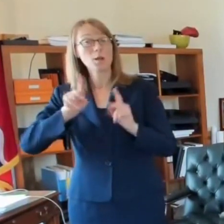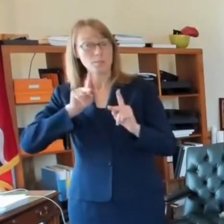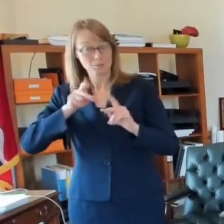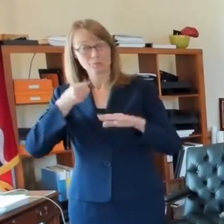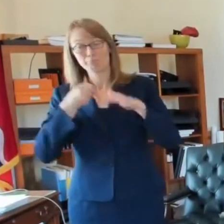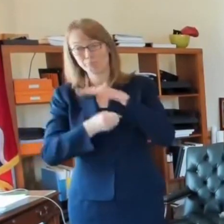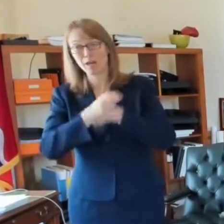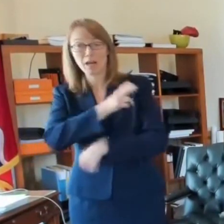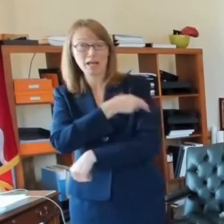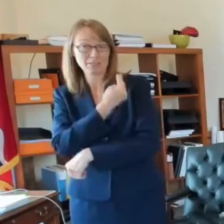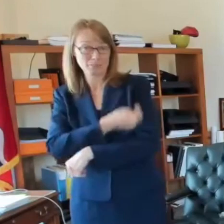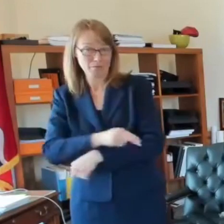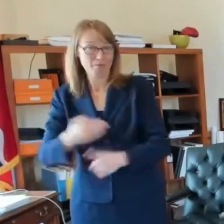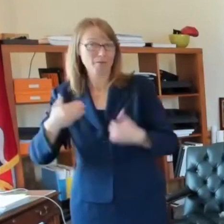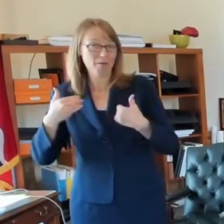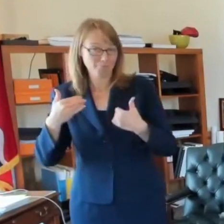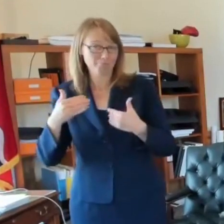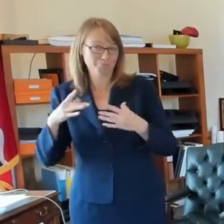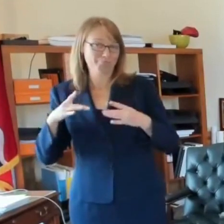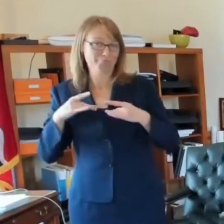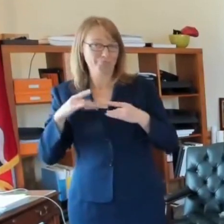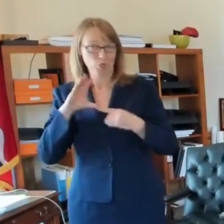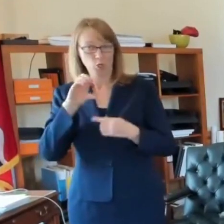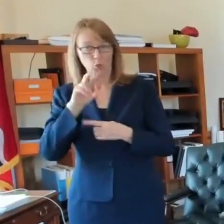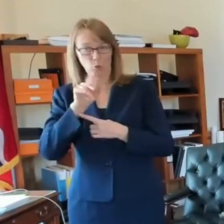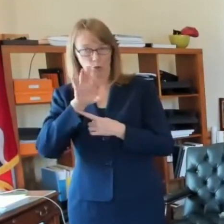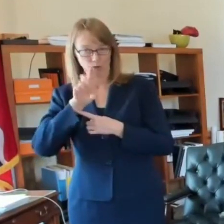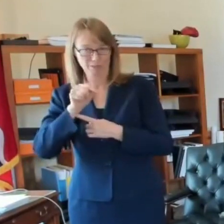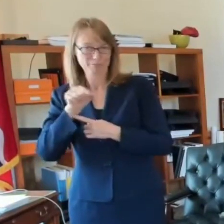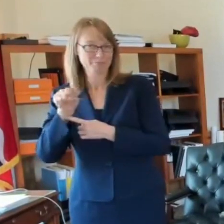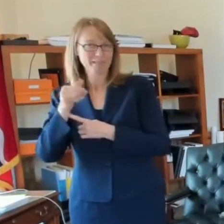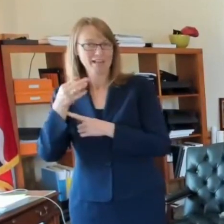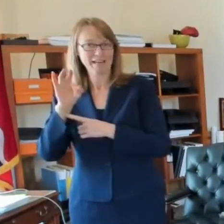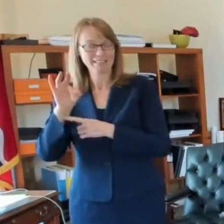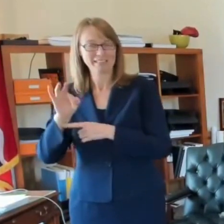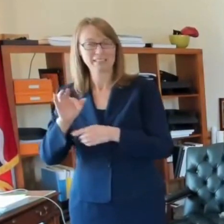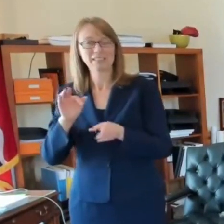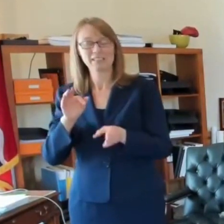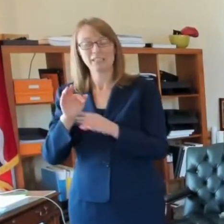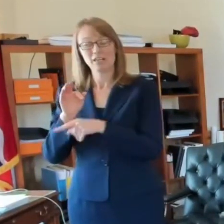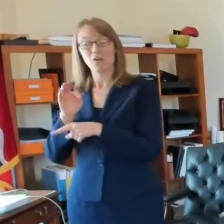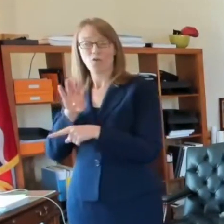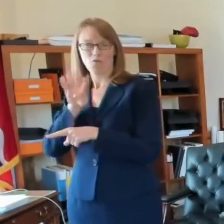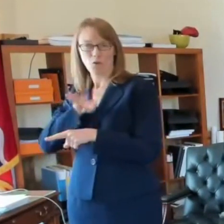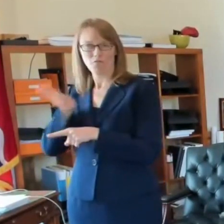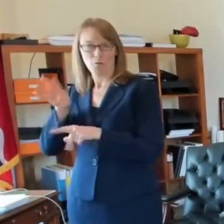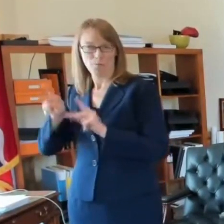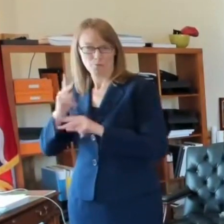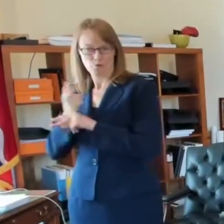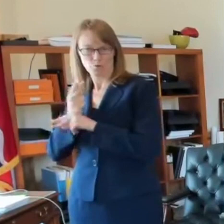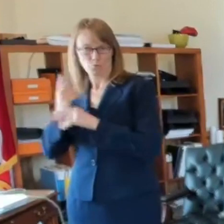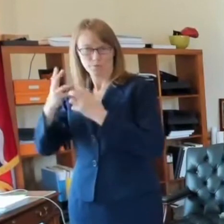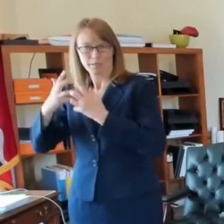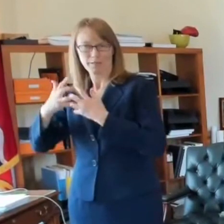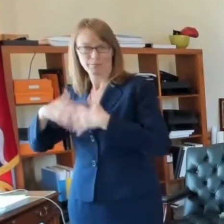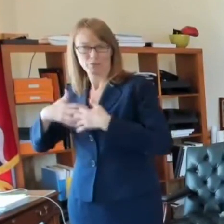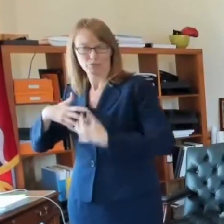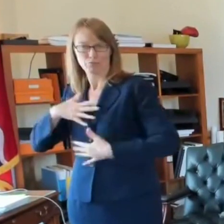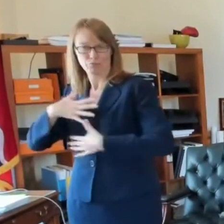positive, 76 in ICU, 44 on ventilators,